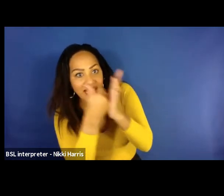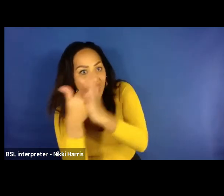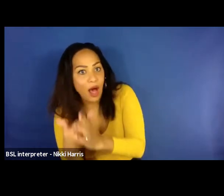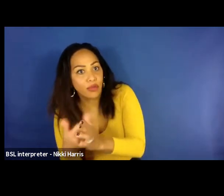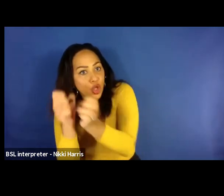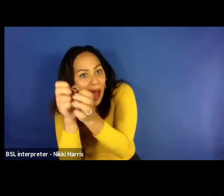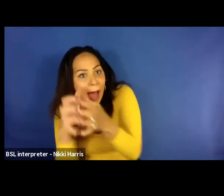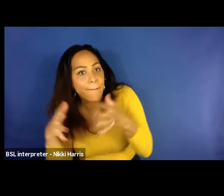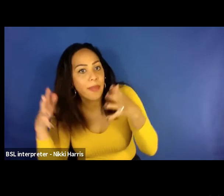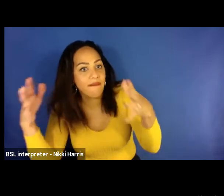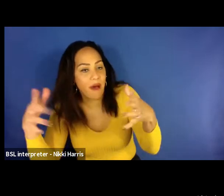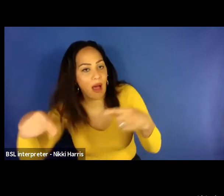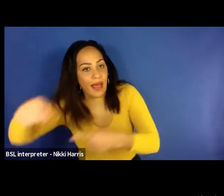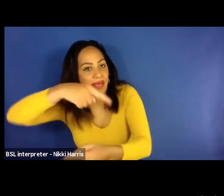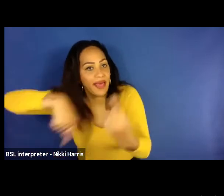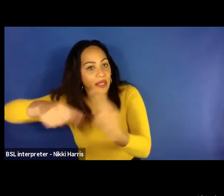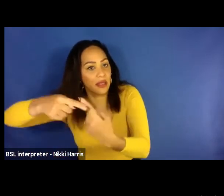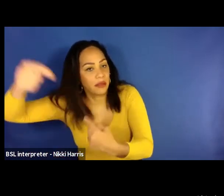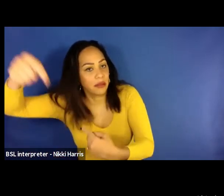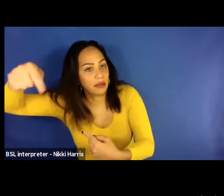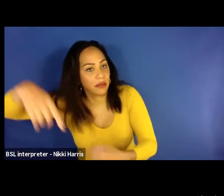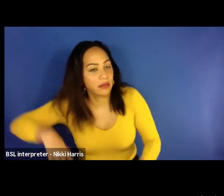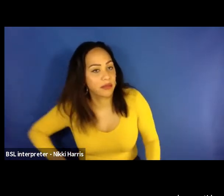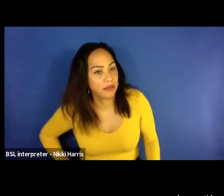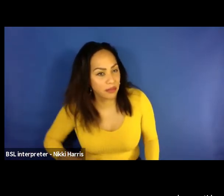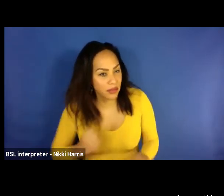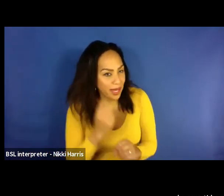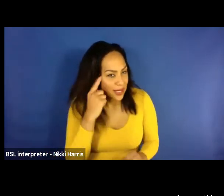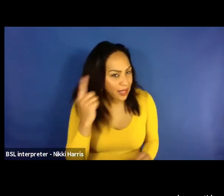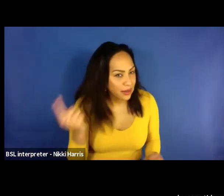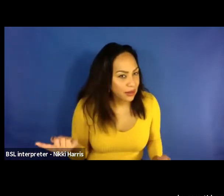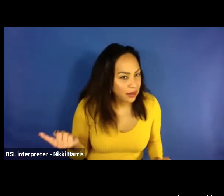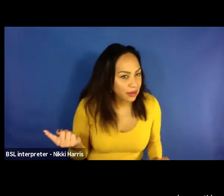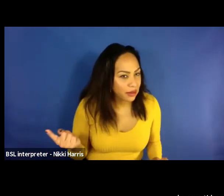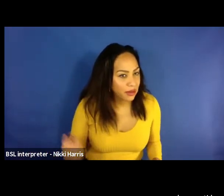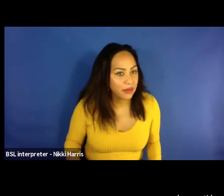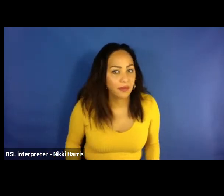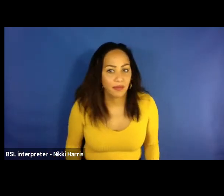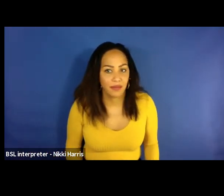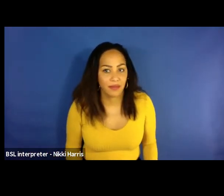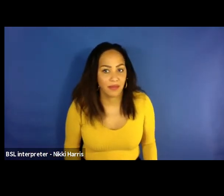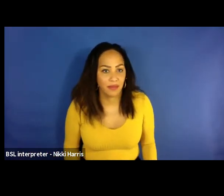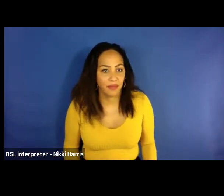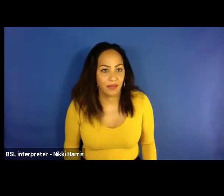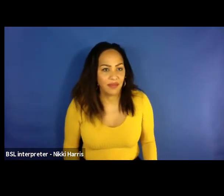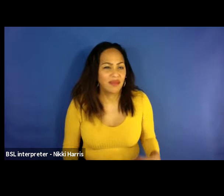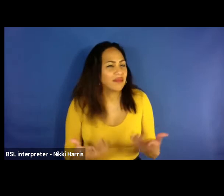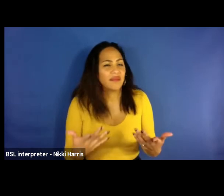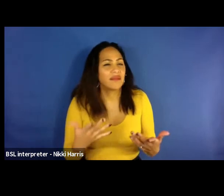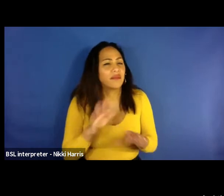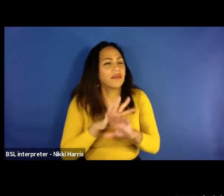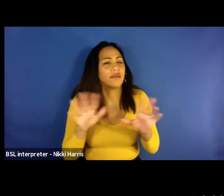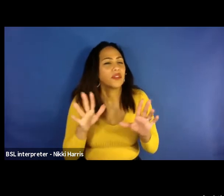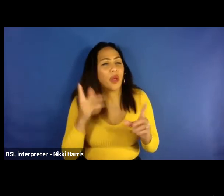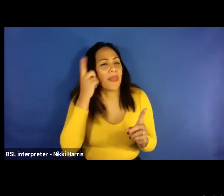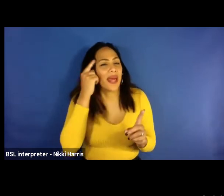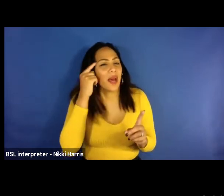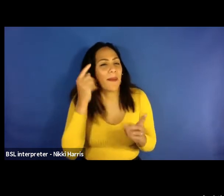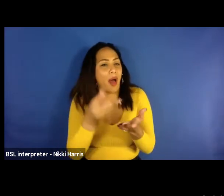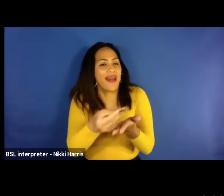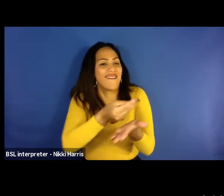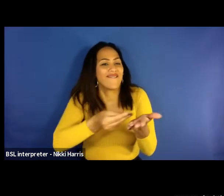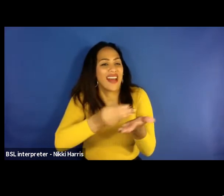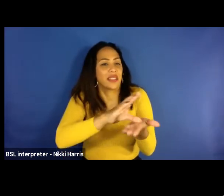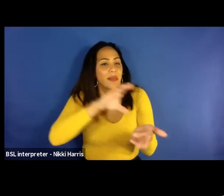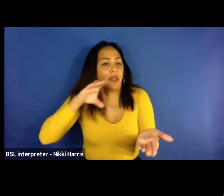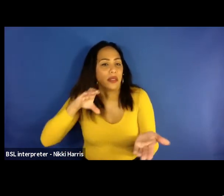Hopefully. So yeah, long story short, you're not at the stage to think about investment right now. Just think about how you get people on board